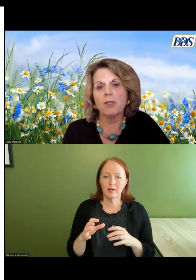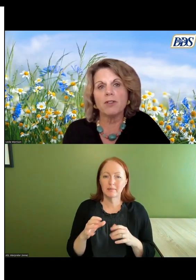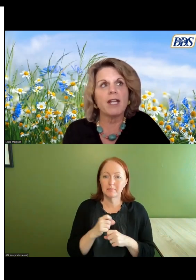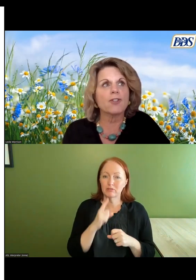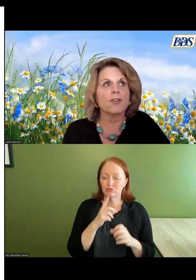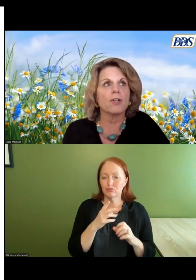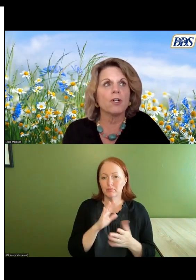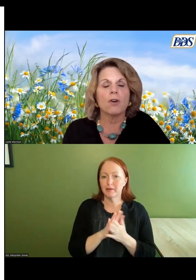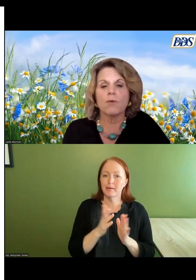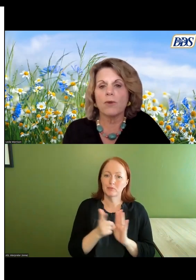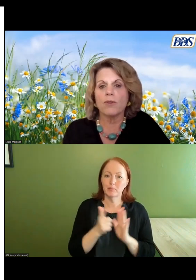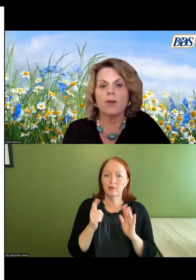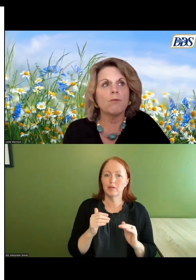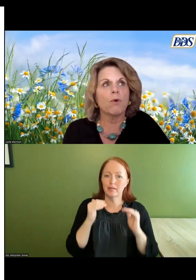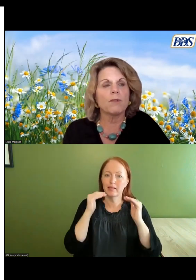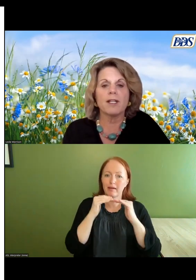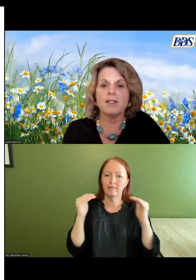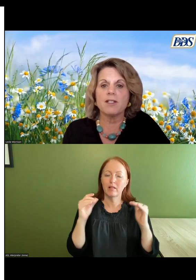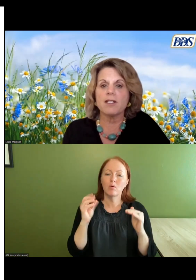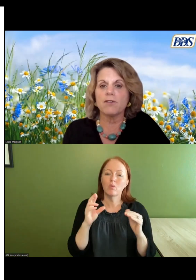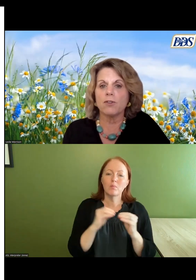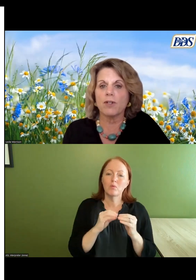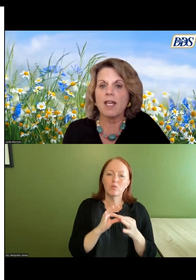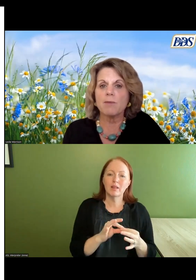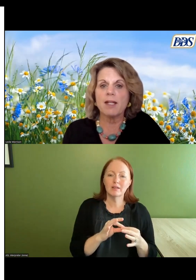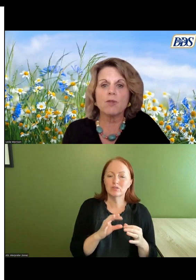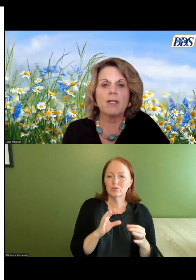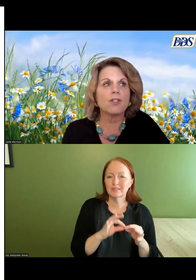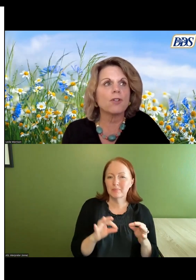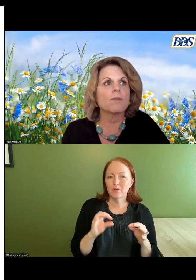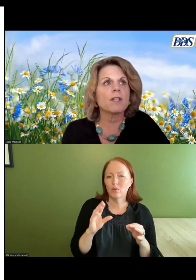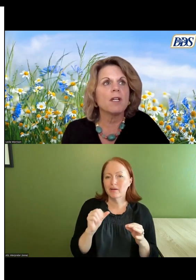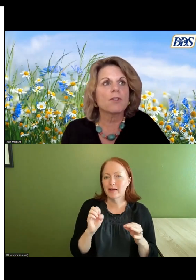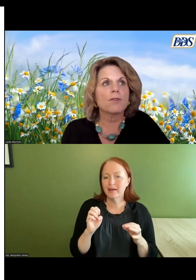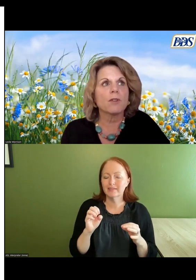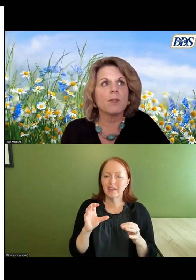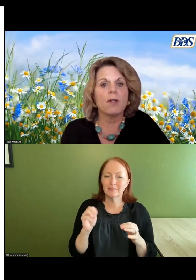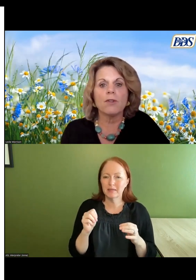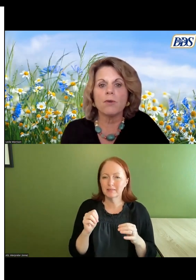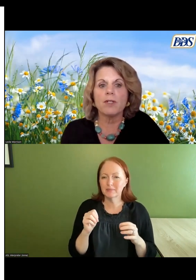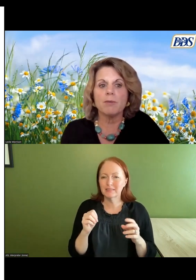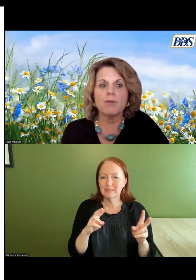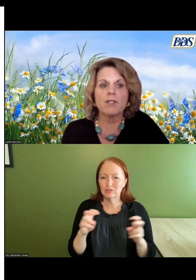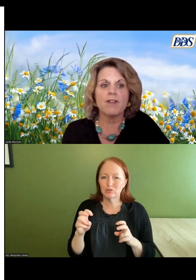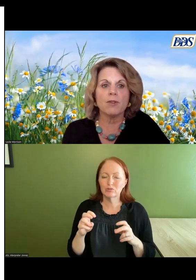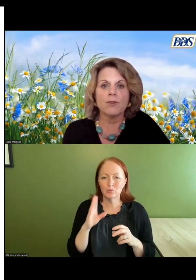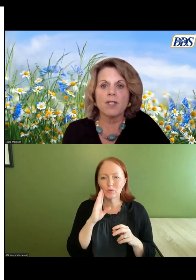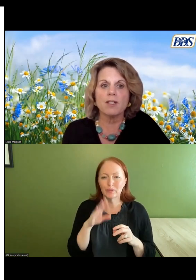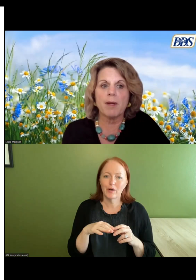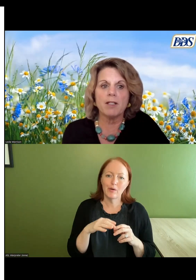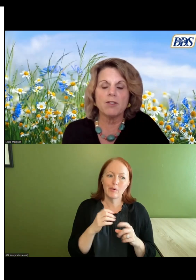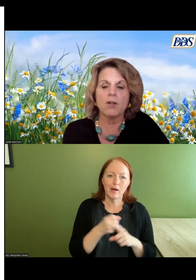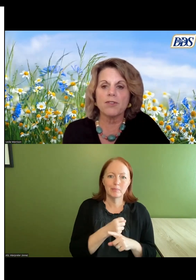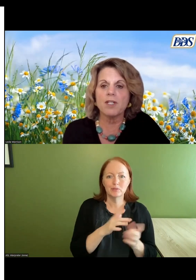being criminal in nature, or whether they're more related to civil or case management issues. Certainly, we all know that abuse of elders